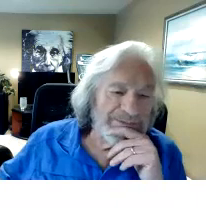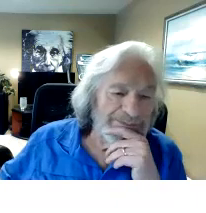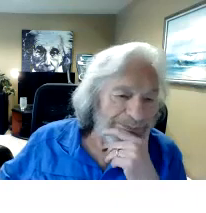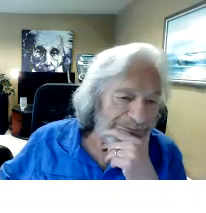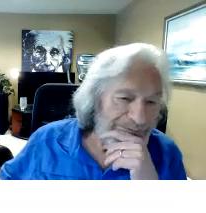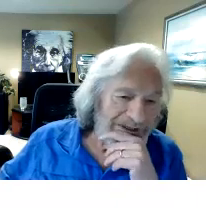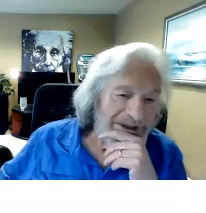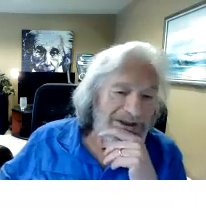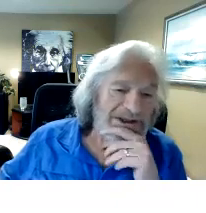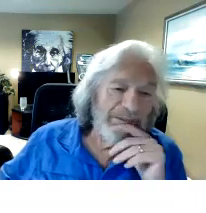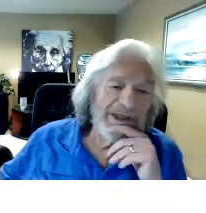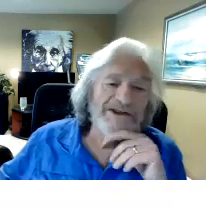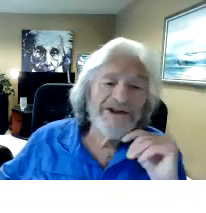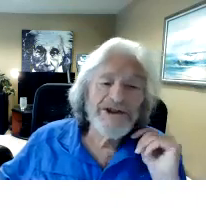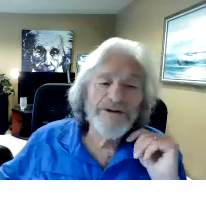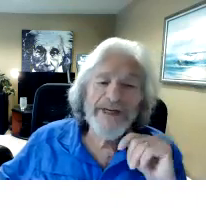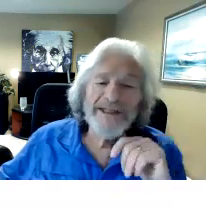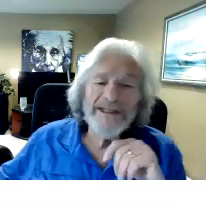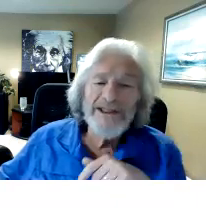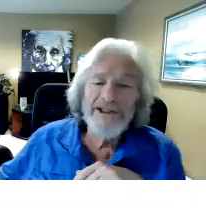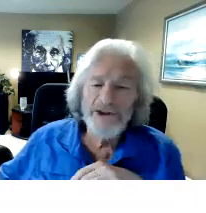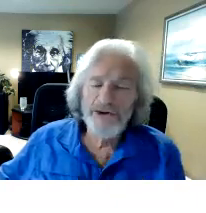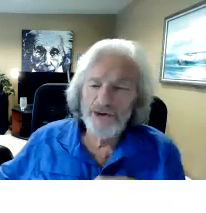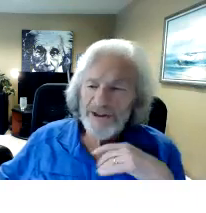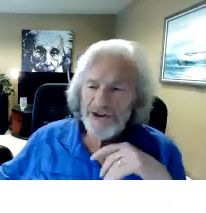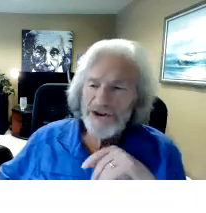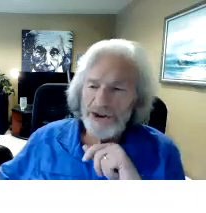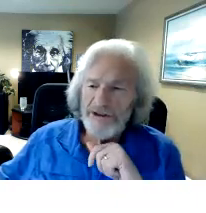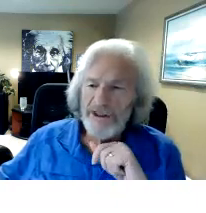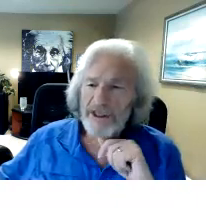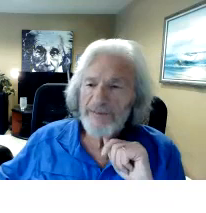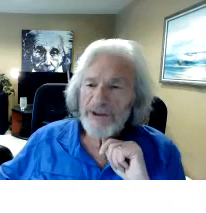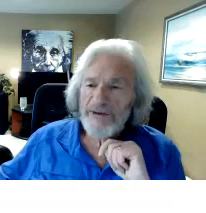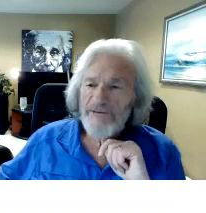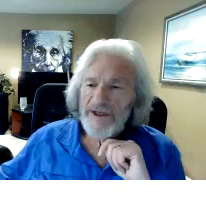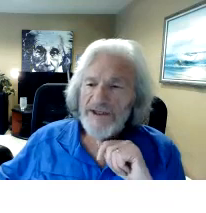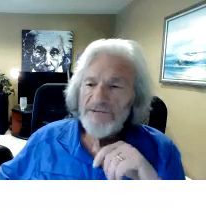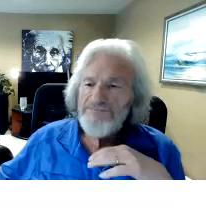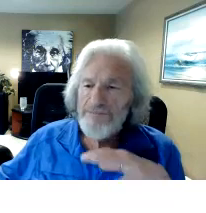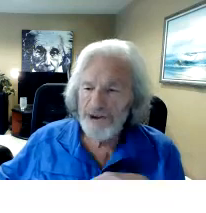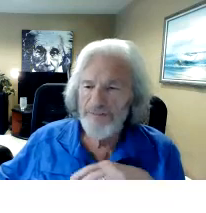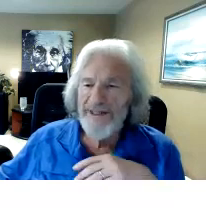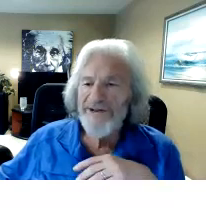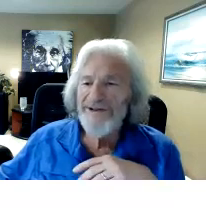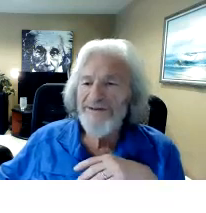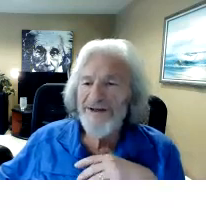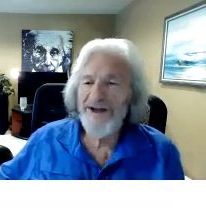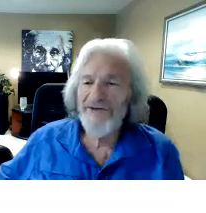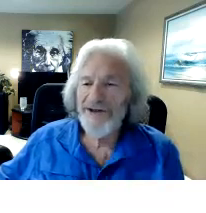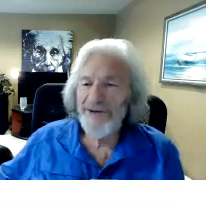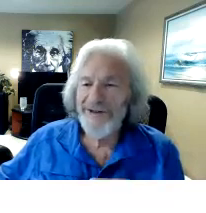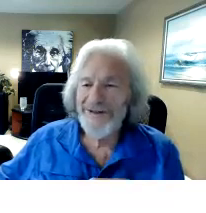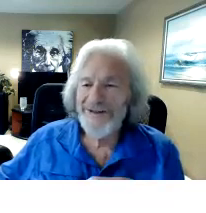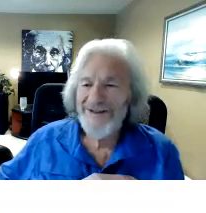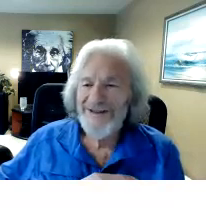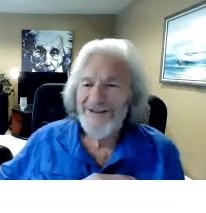alternatives. Supported decision-making is a good transition, I believe. It's much better than